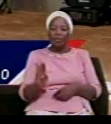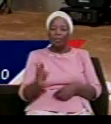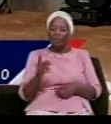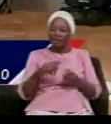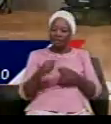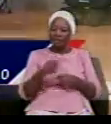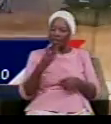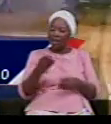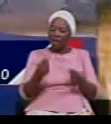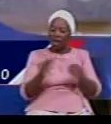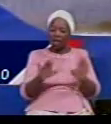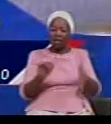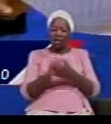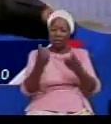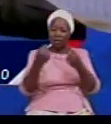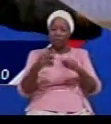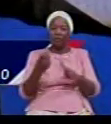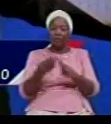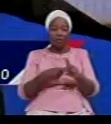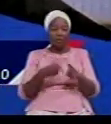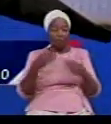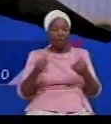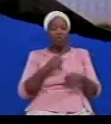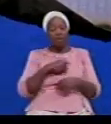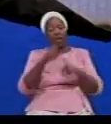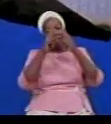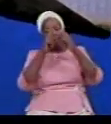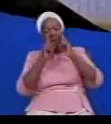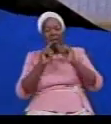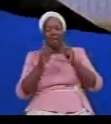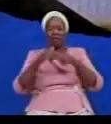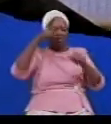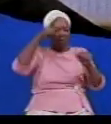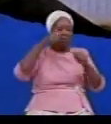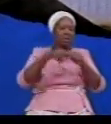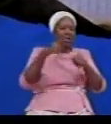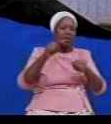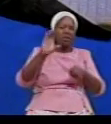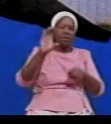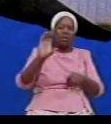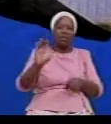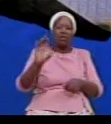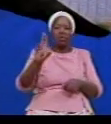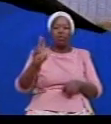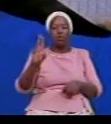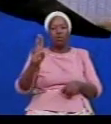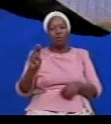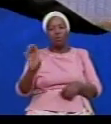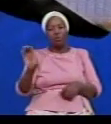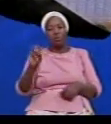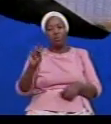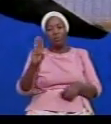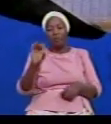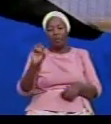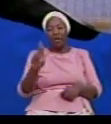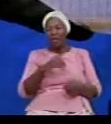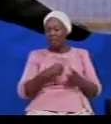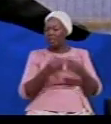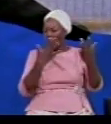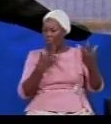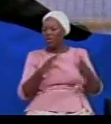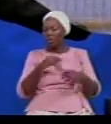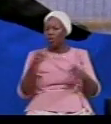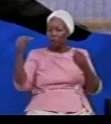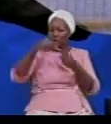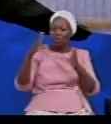coming to, you've been crying, well, remember the cucumber. Wait until you get to the new land. You're going